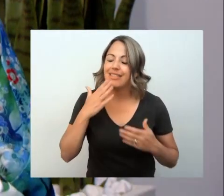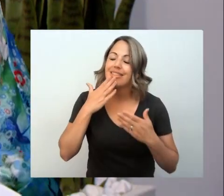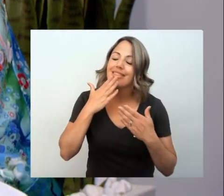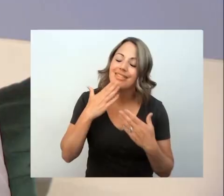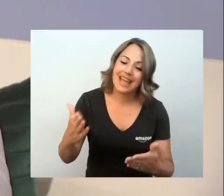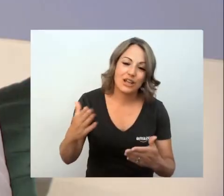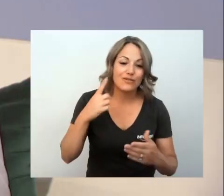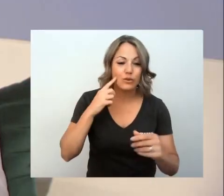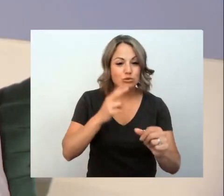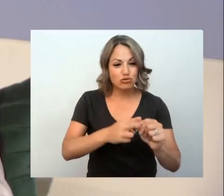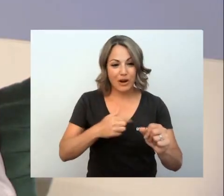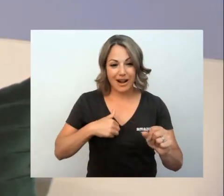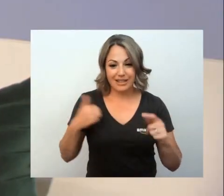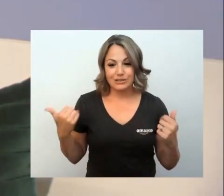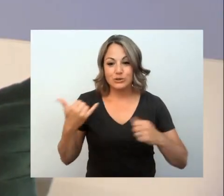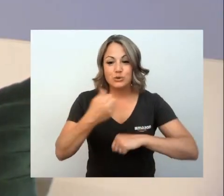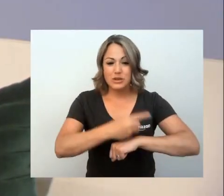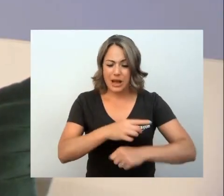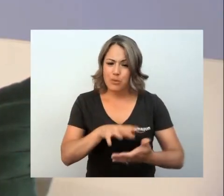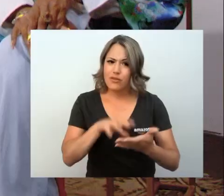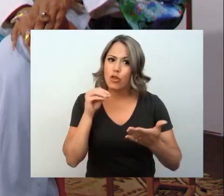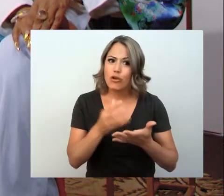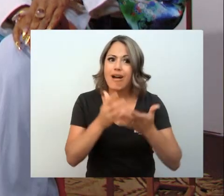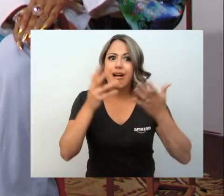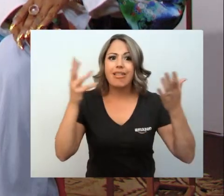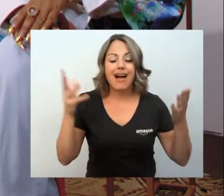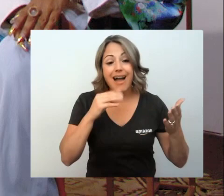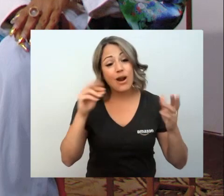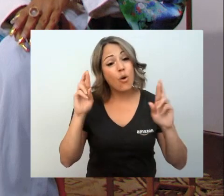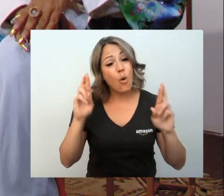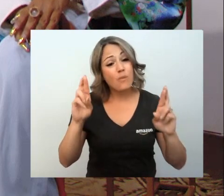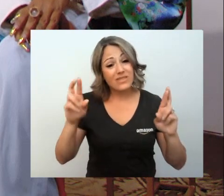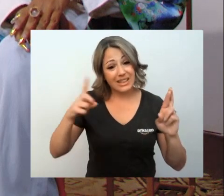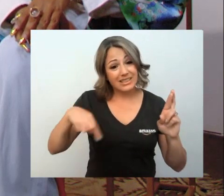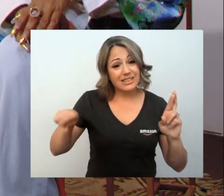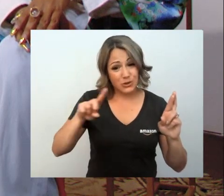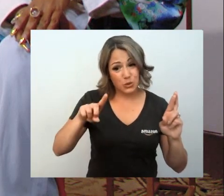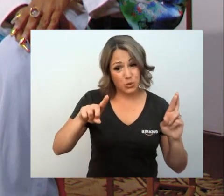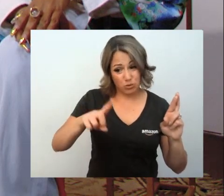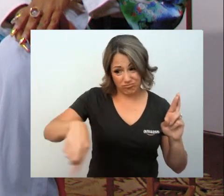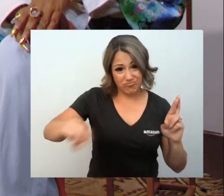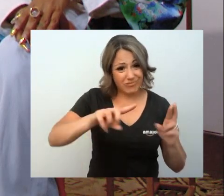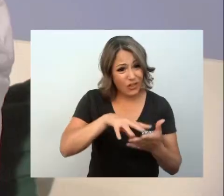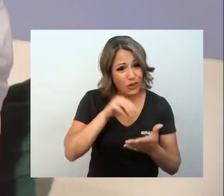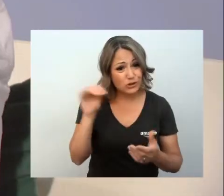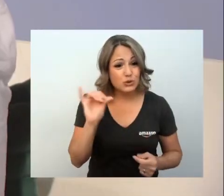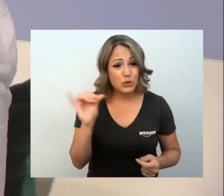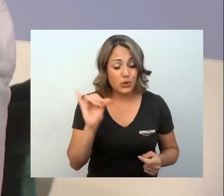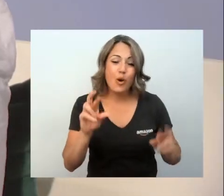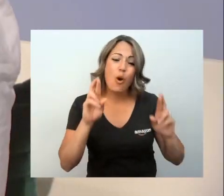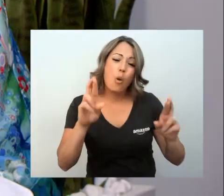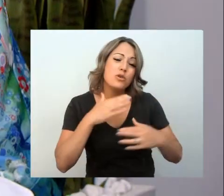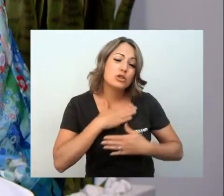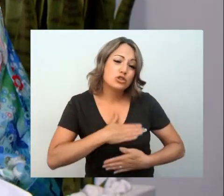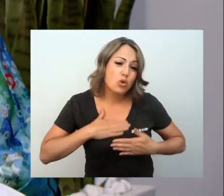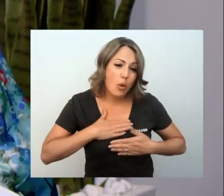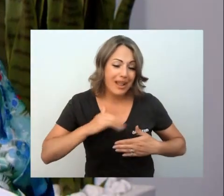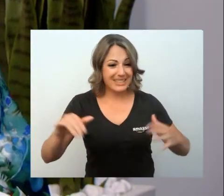have you with us today. We've learned so much, and hopefully you guys have as well. We hope that you are enjoying